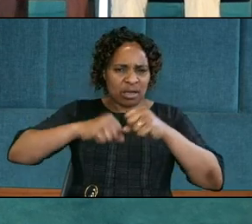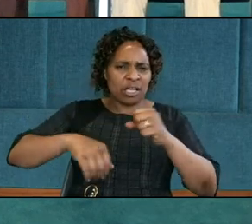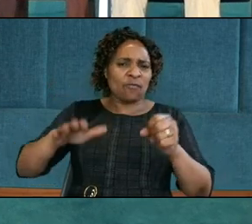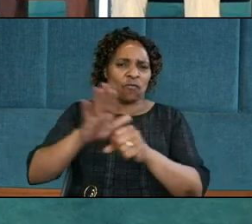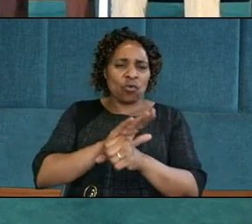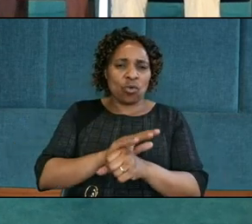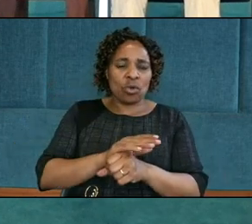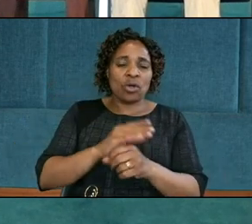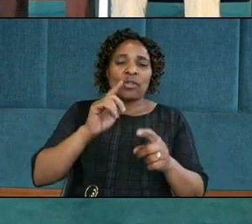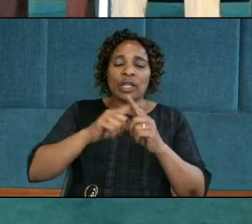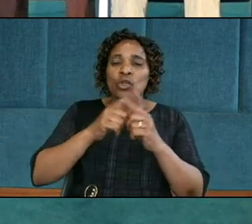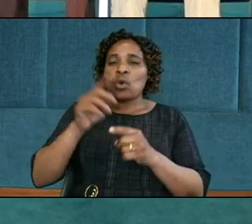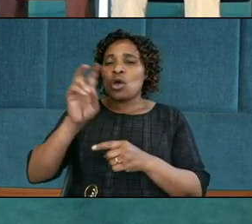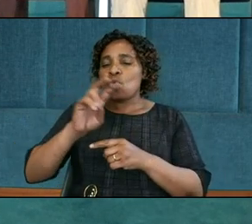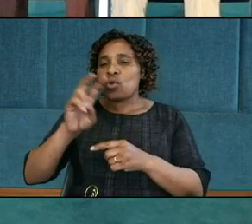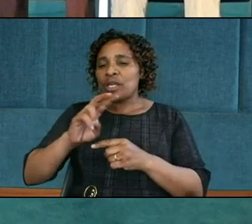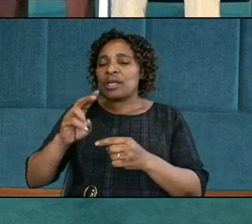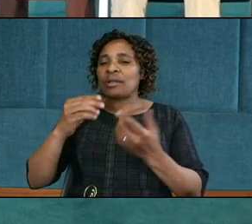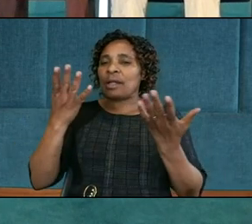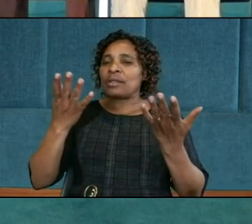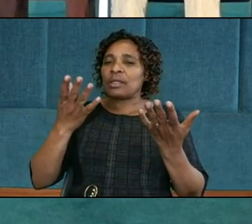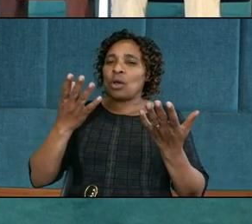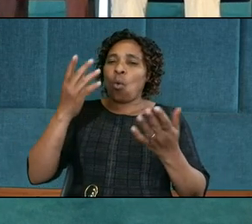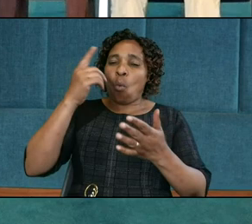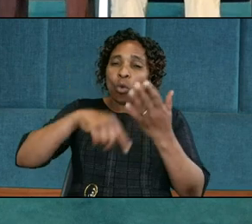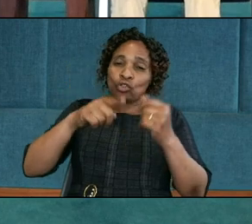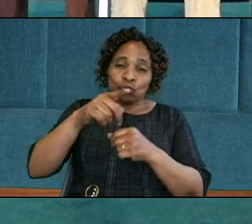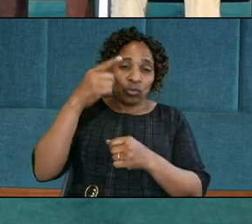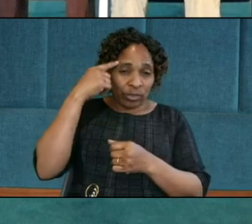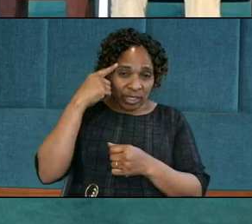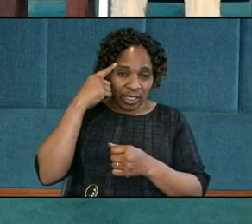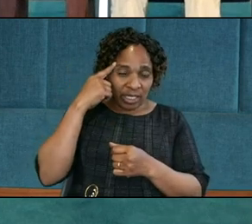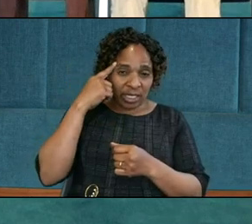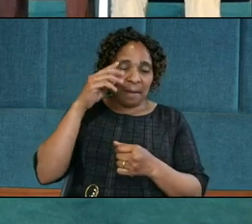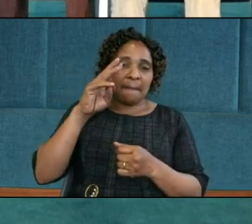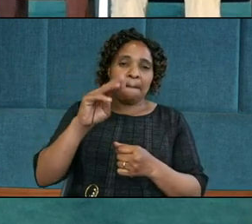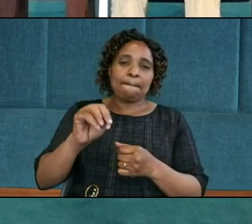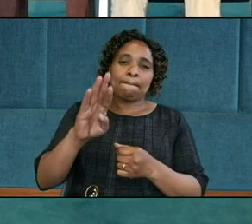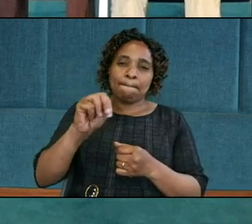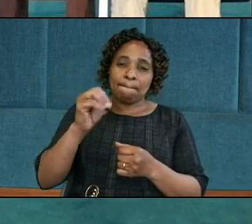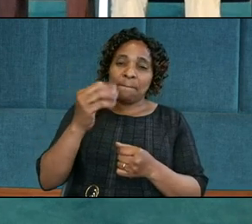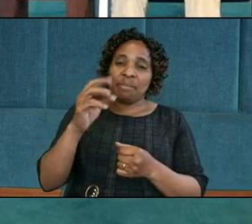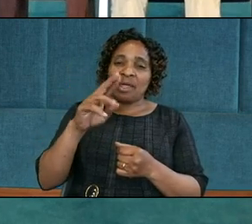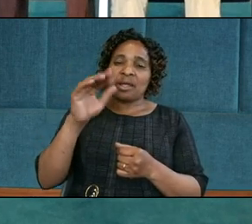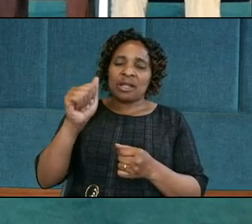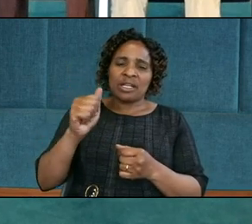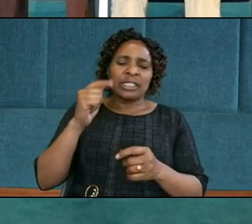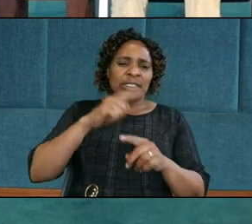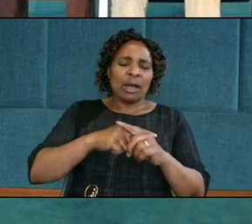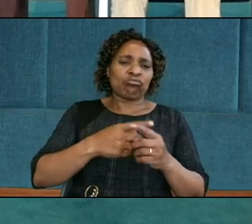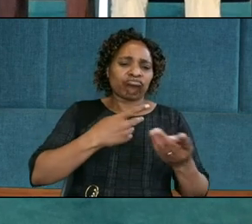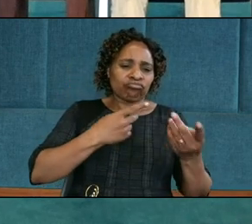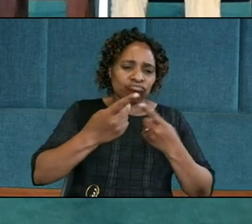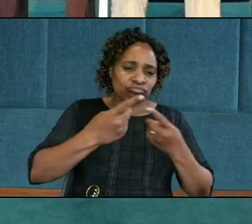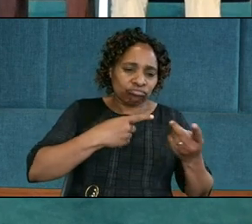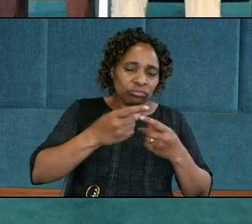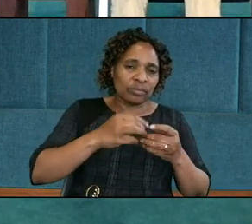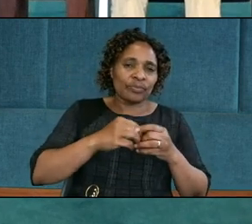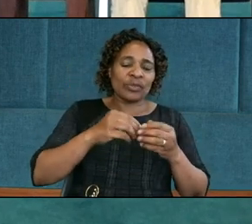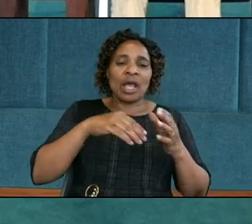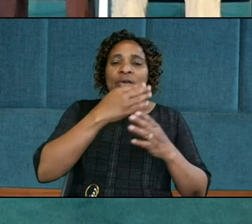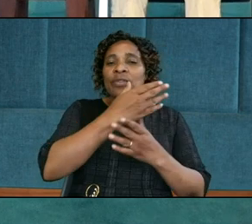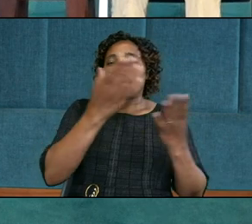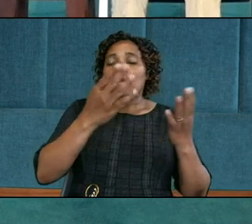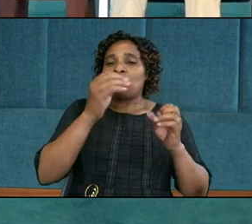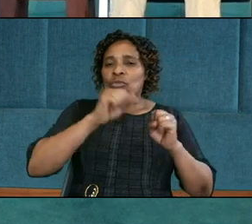Just even looking at the flashlight, Marie, you said something very insightful when we were just having a chat out there. You said that